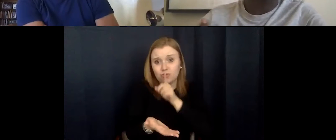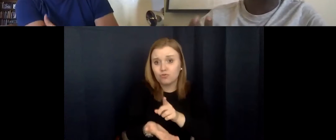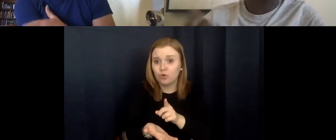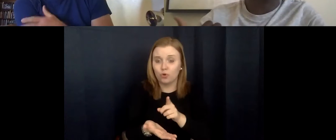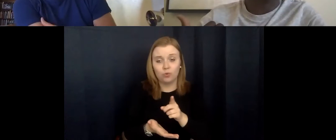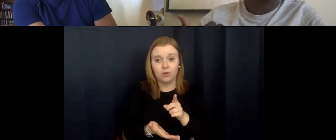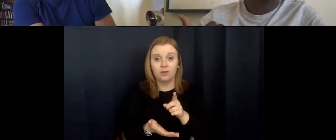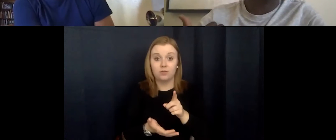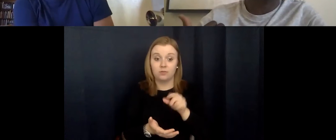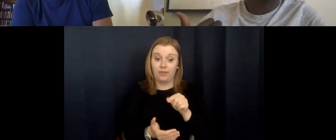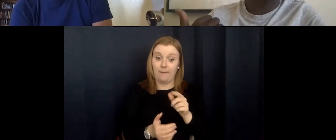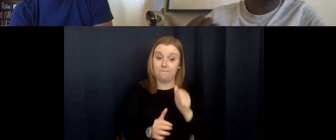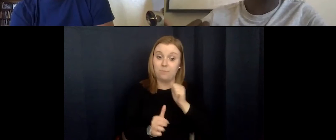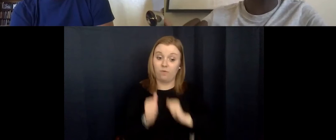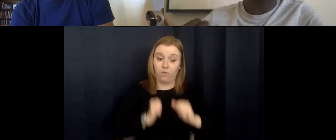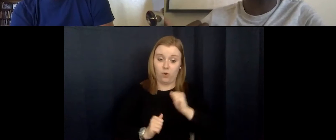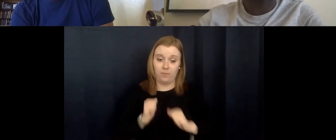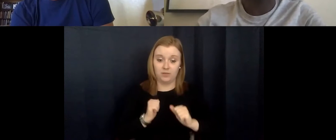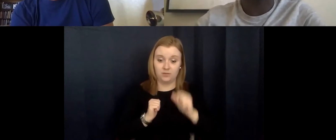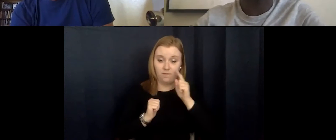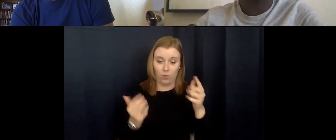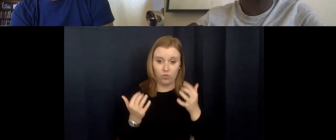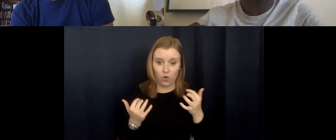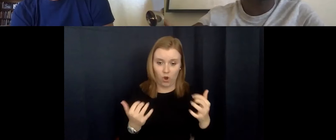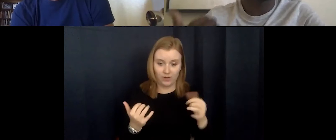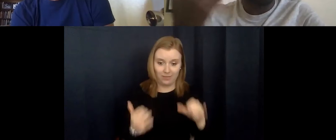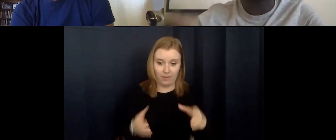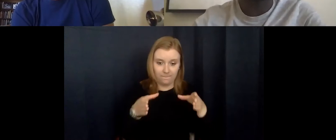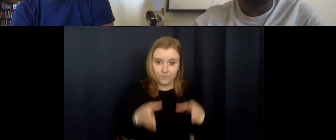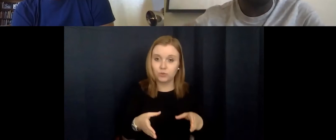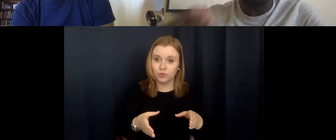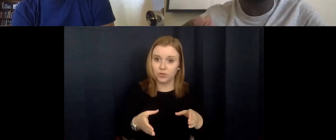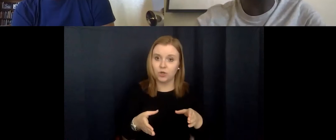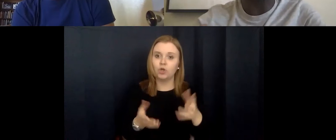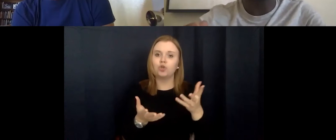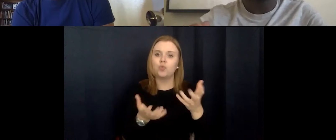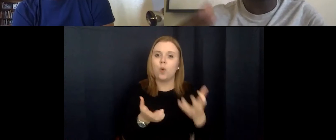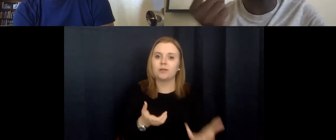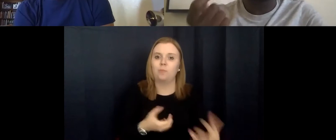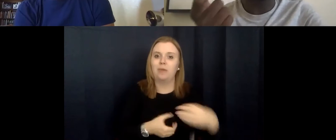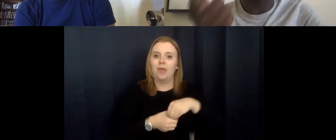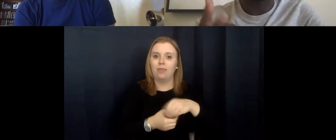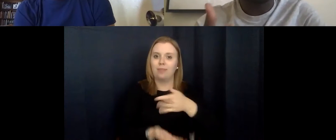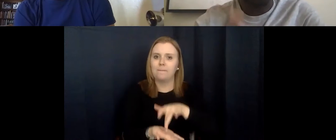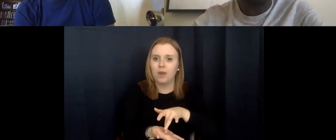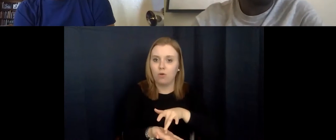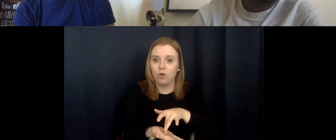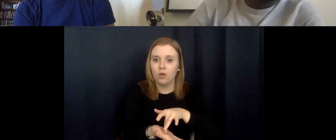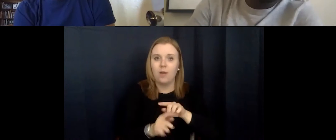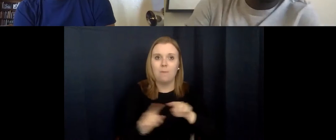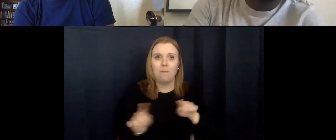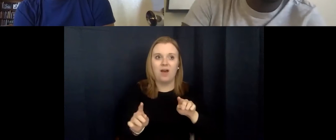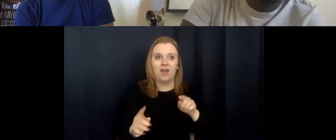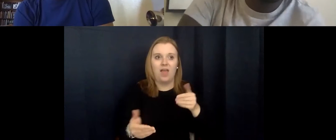really is for this audience person to want to be in the middle and can only get so